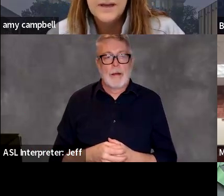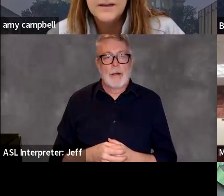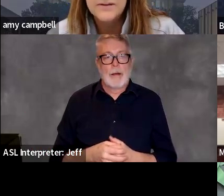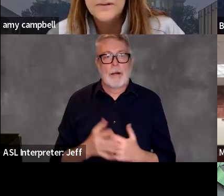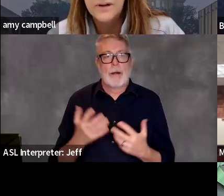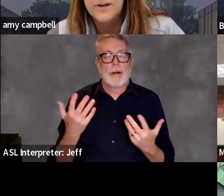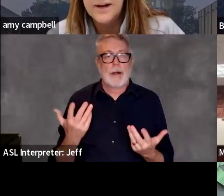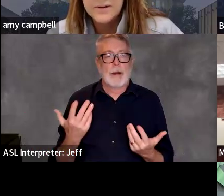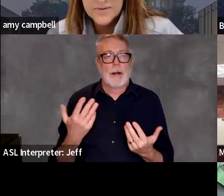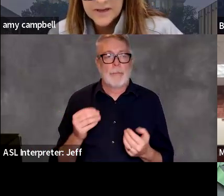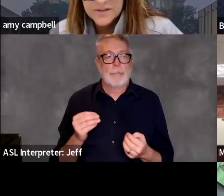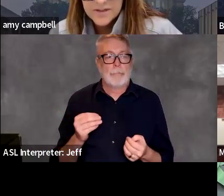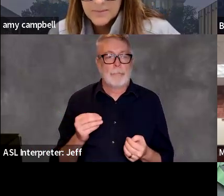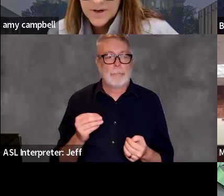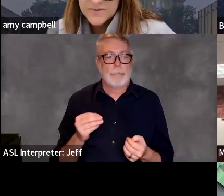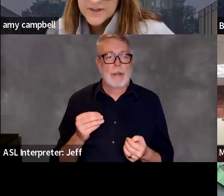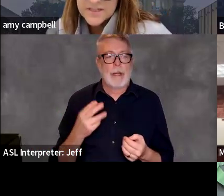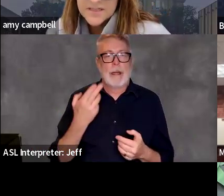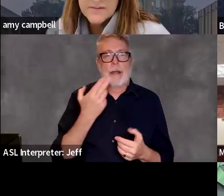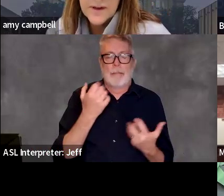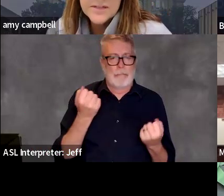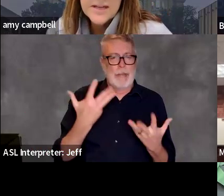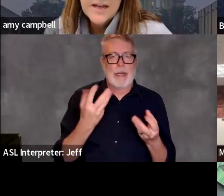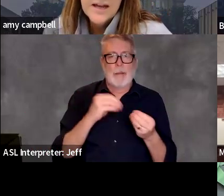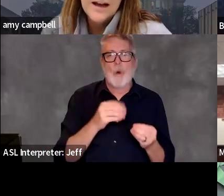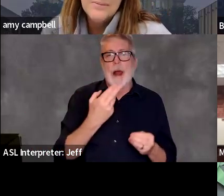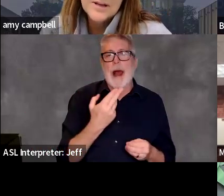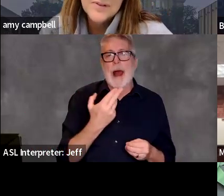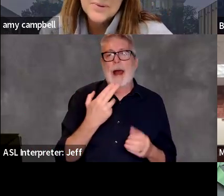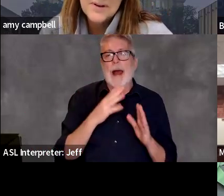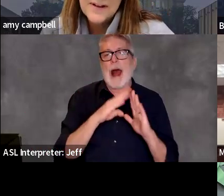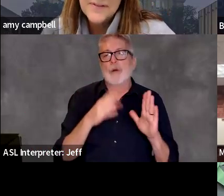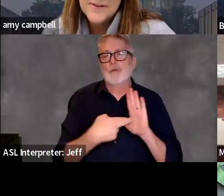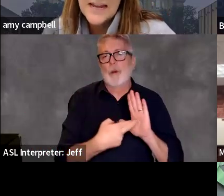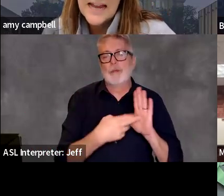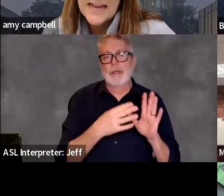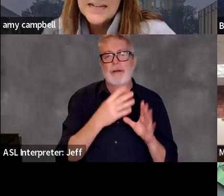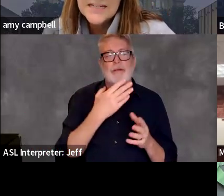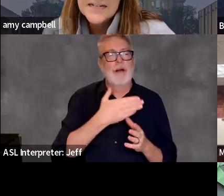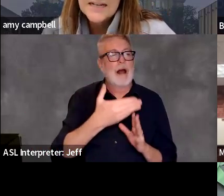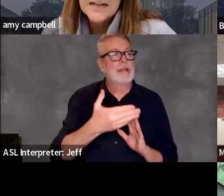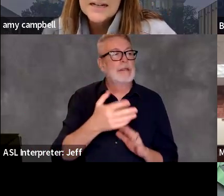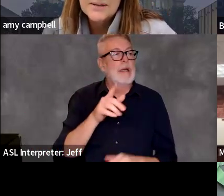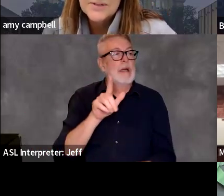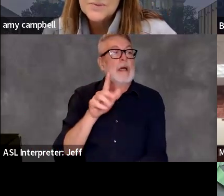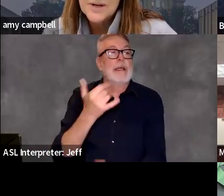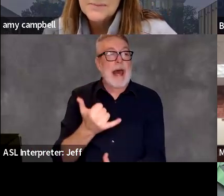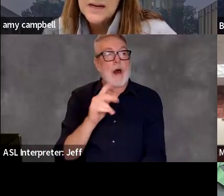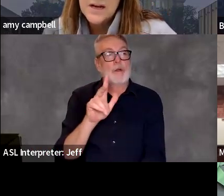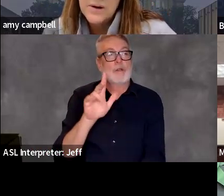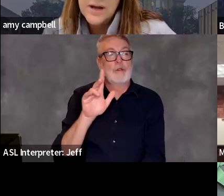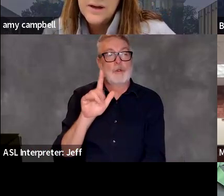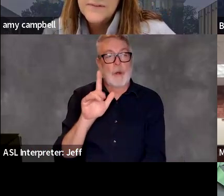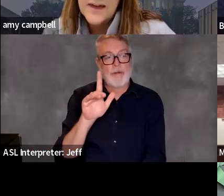Kind of moving still on House files. There's a lot more House files than Senate files. House File 2538. Just